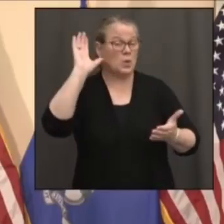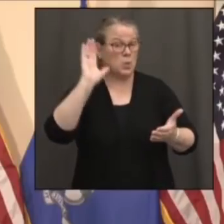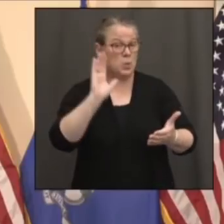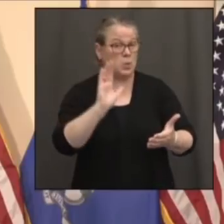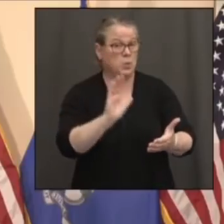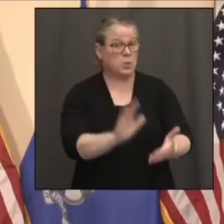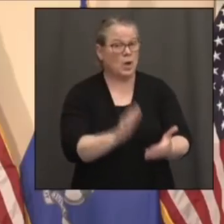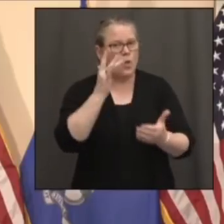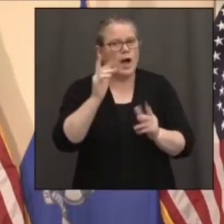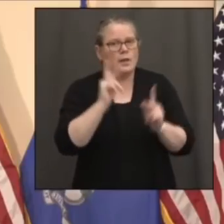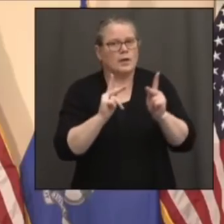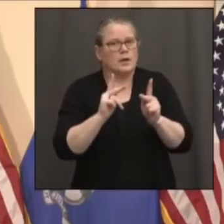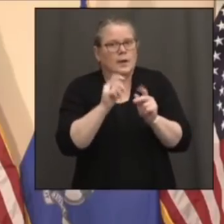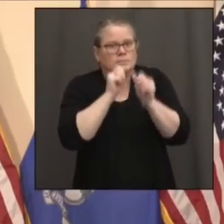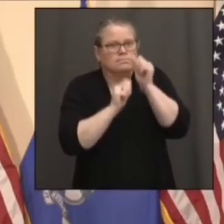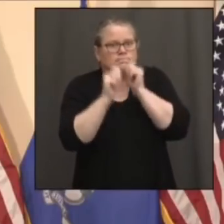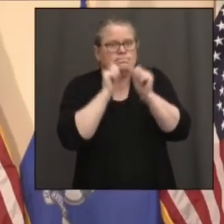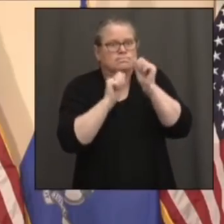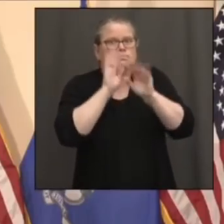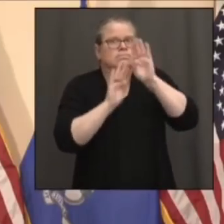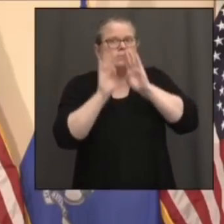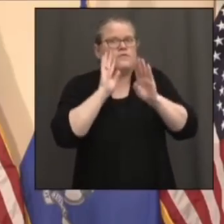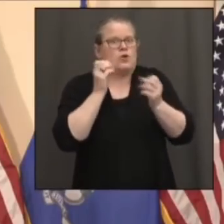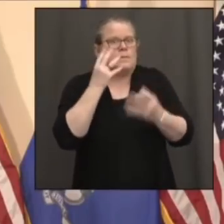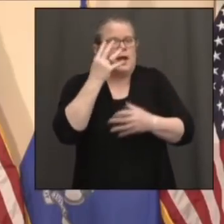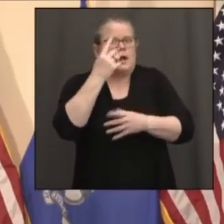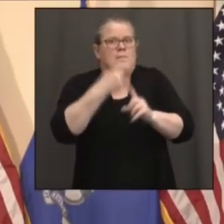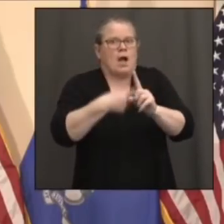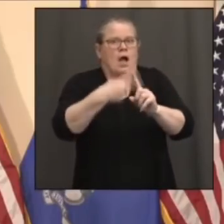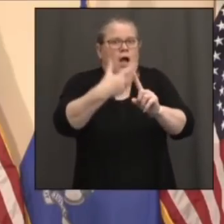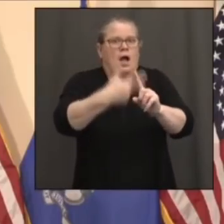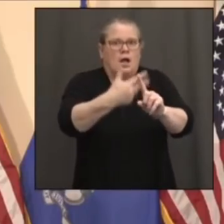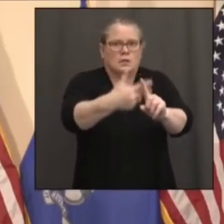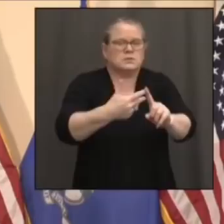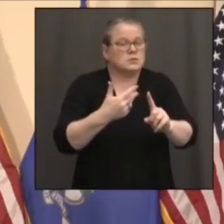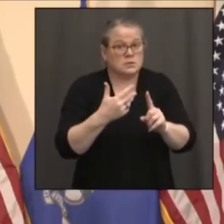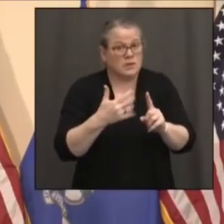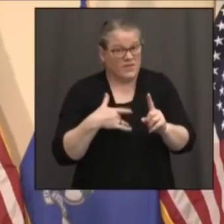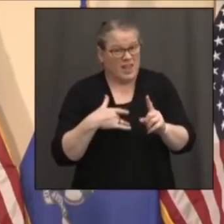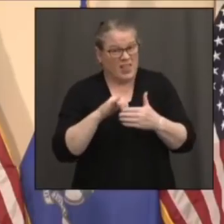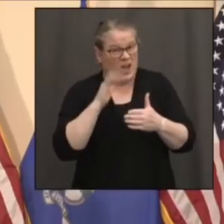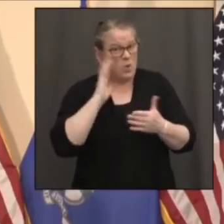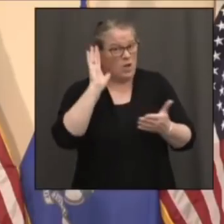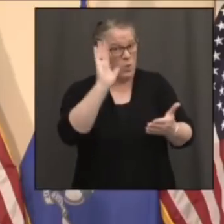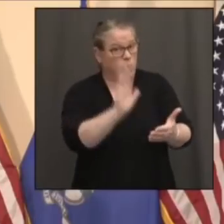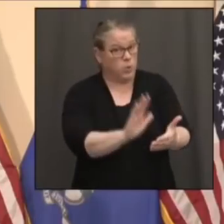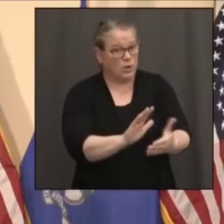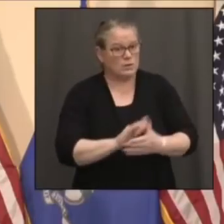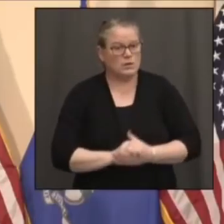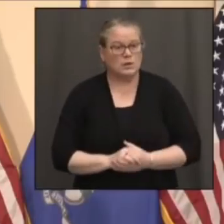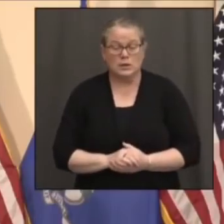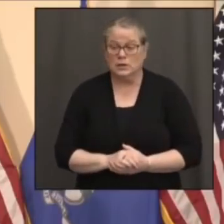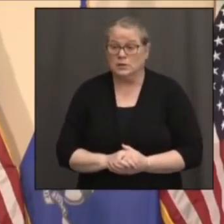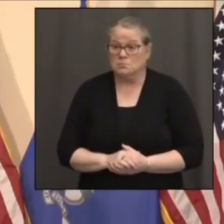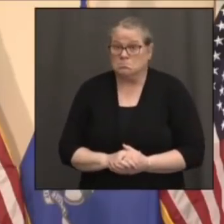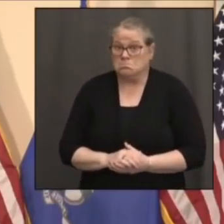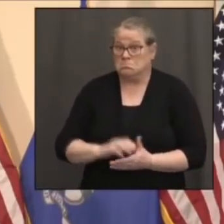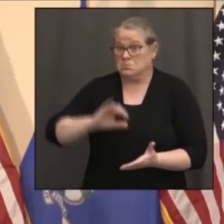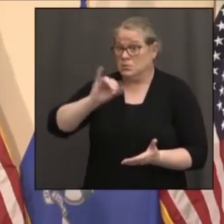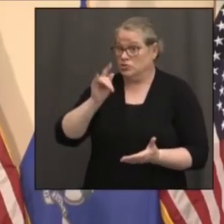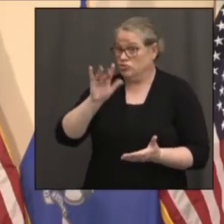now? I don't know. Jackie, do you want to take that? Is this something you think is going to subside as COVID subsides, or is this